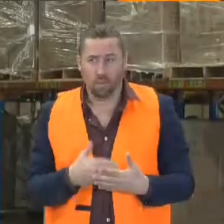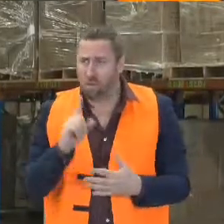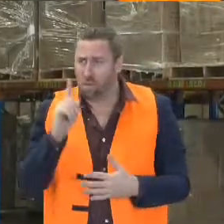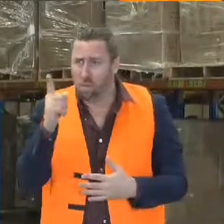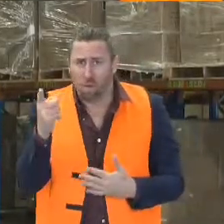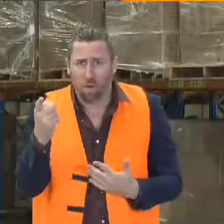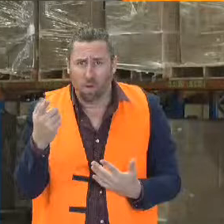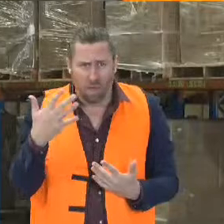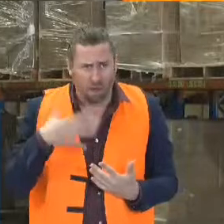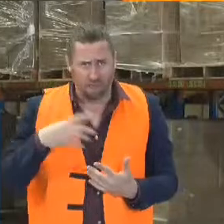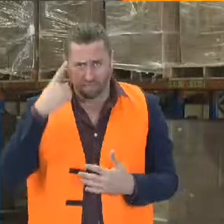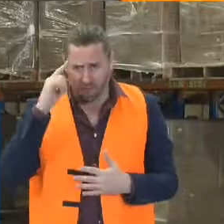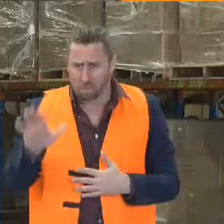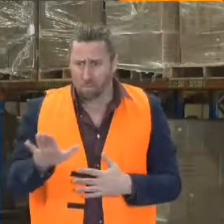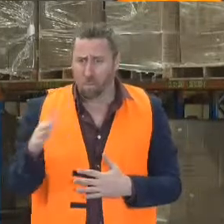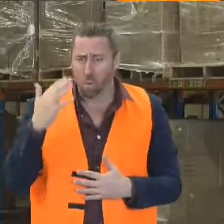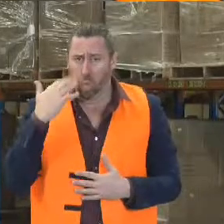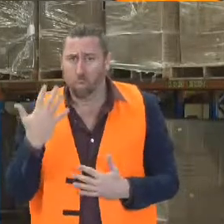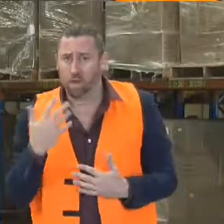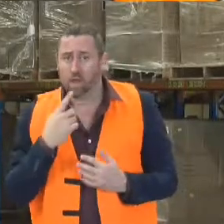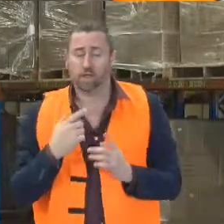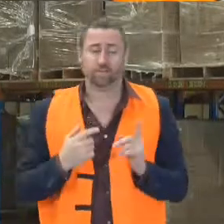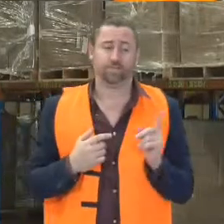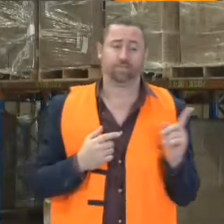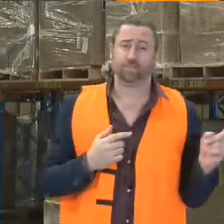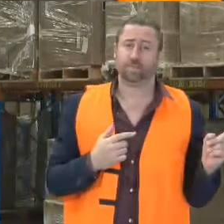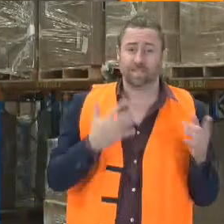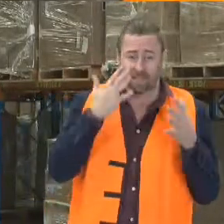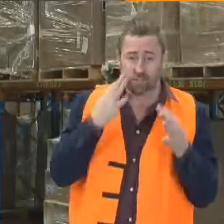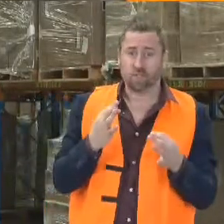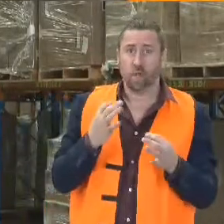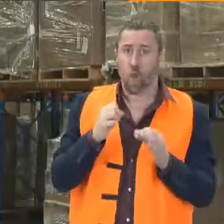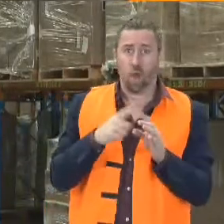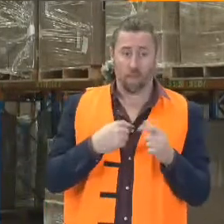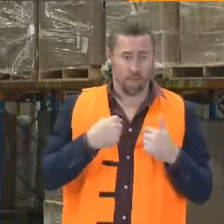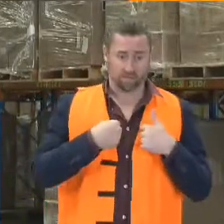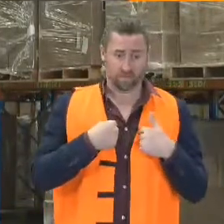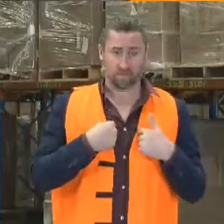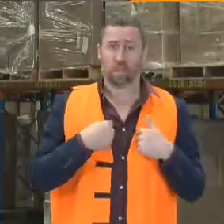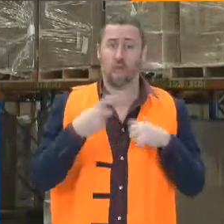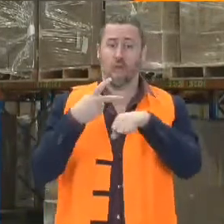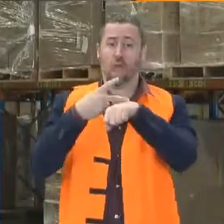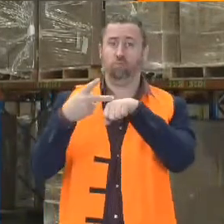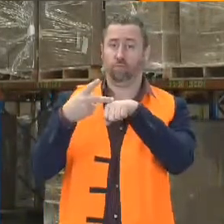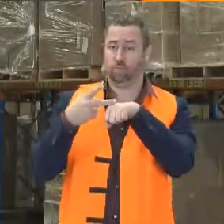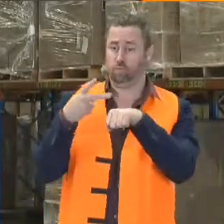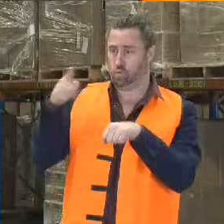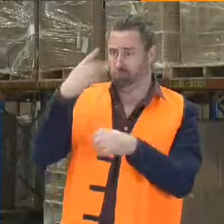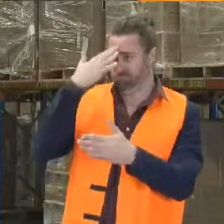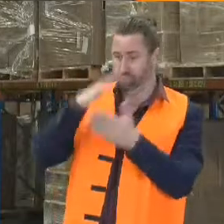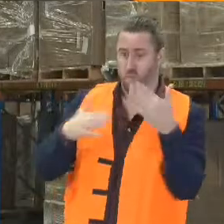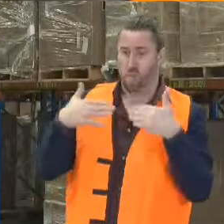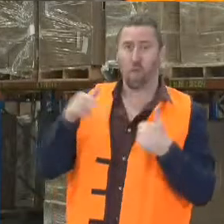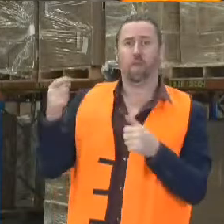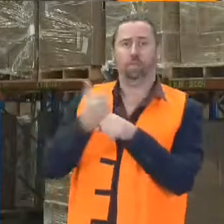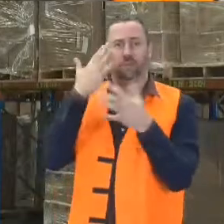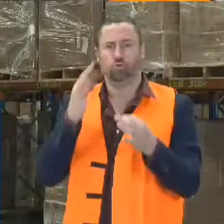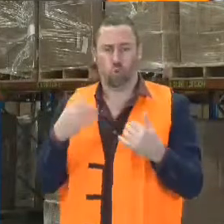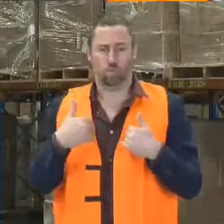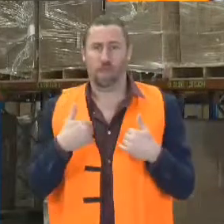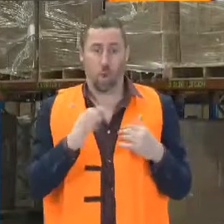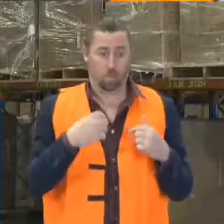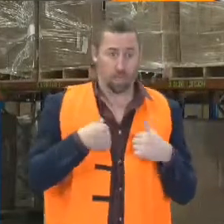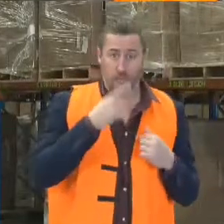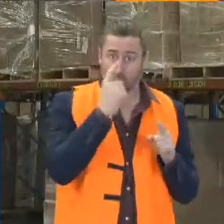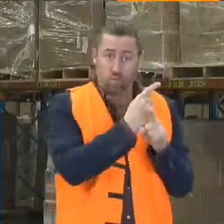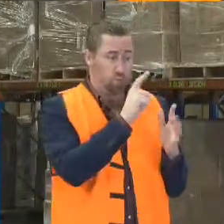Lane, these decisions are made by health professionals. They're not made by politicians. They're not made by premiers. I'm more than happy if you want to